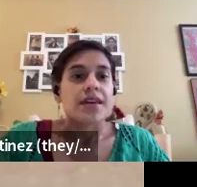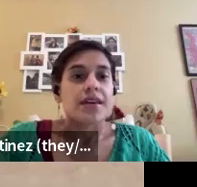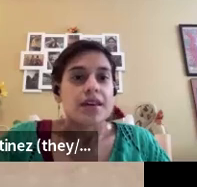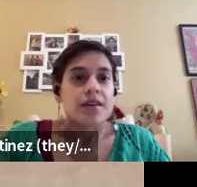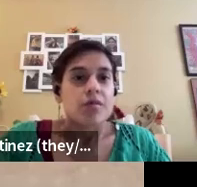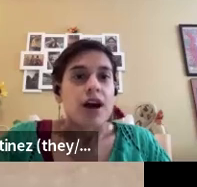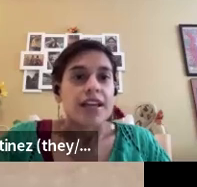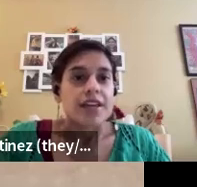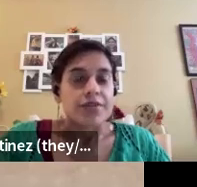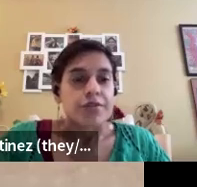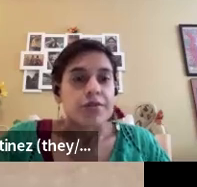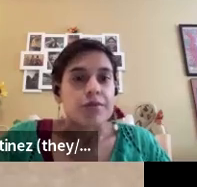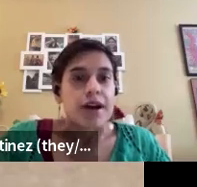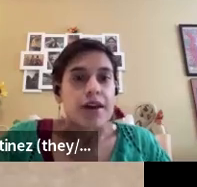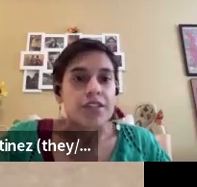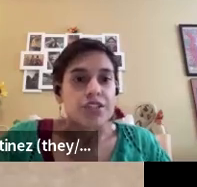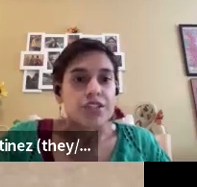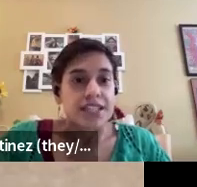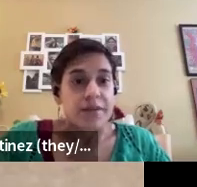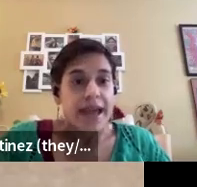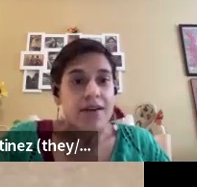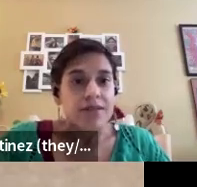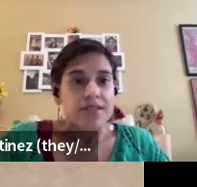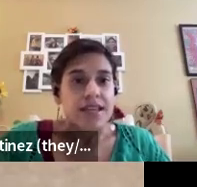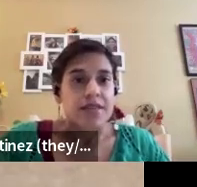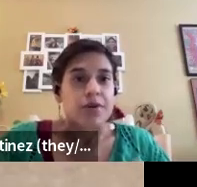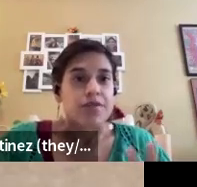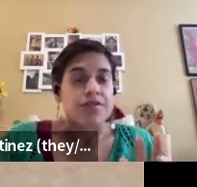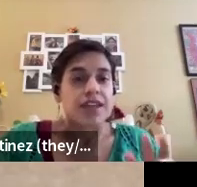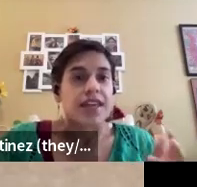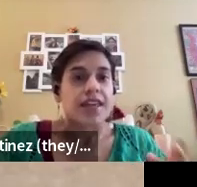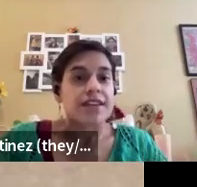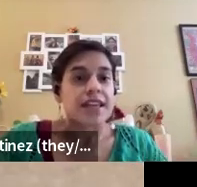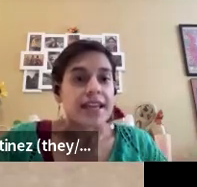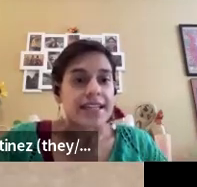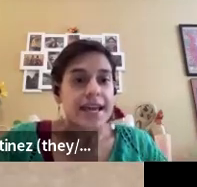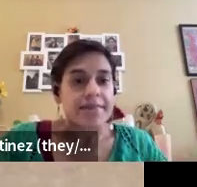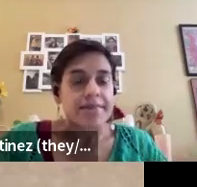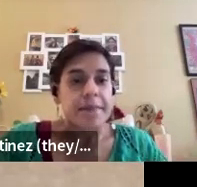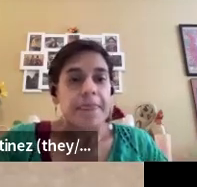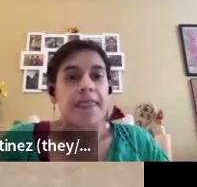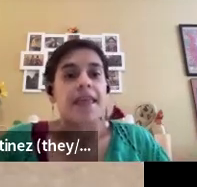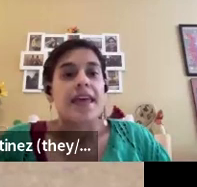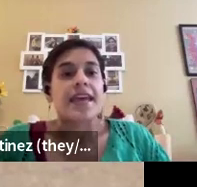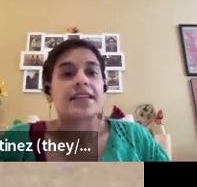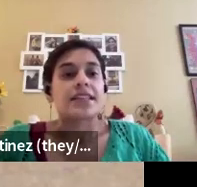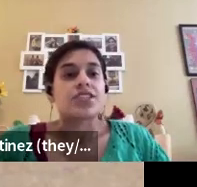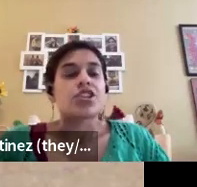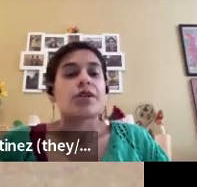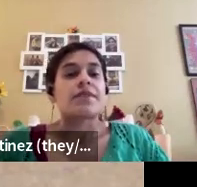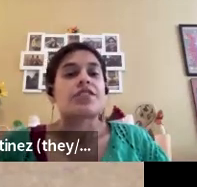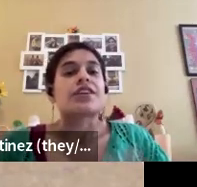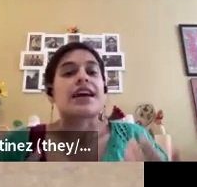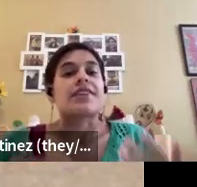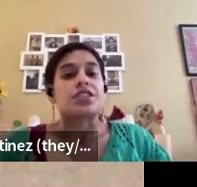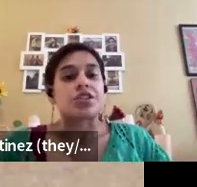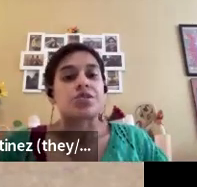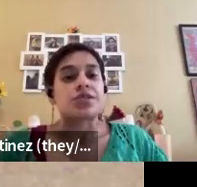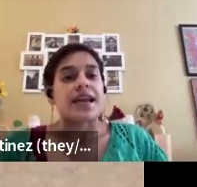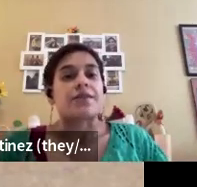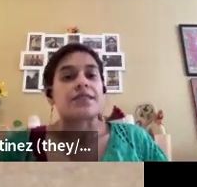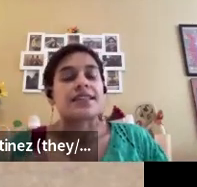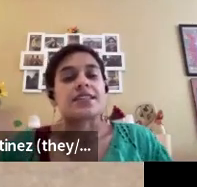showing me walking through the streets near my house in both the evening and nighttime. And it's showing me looking